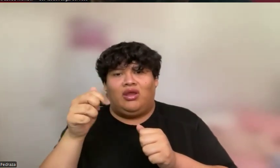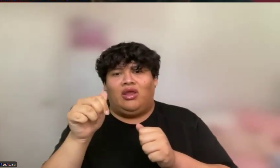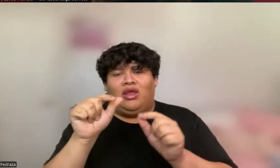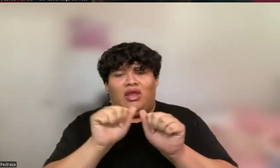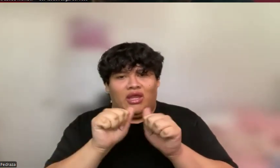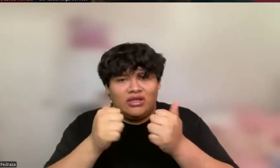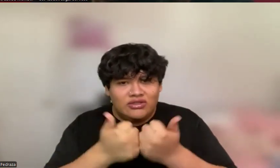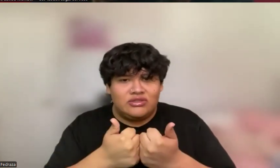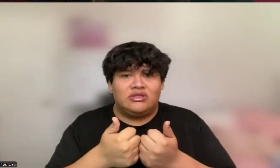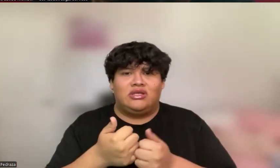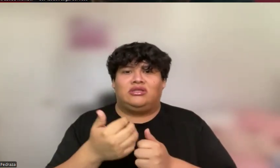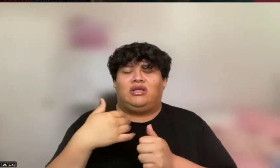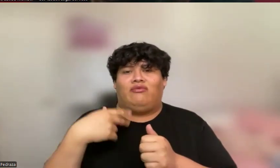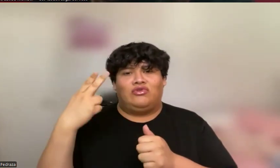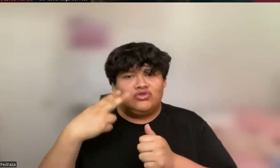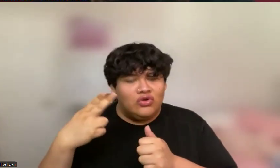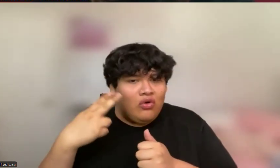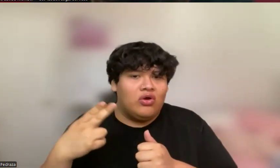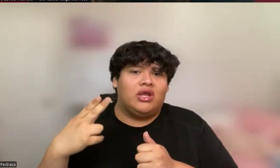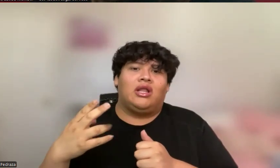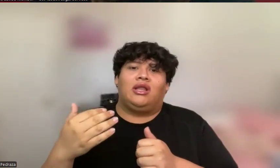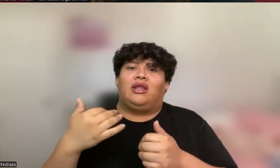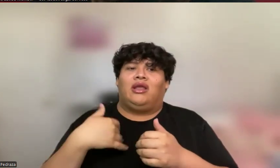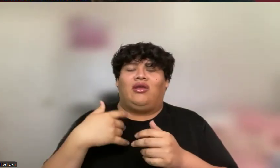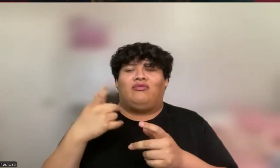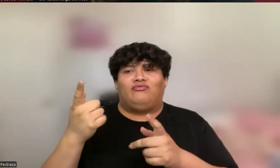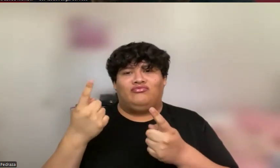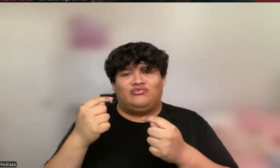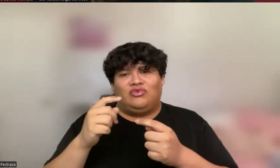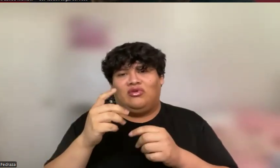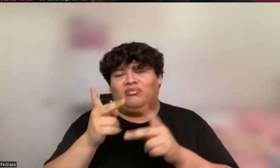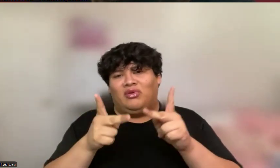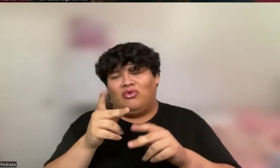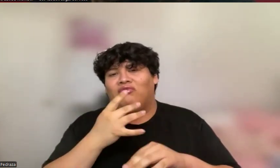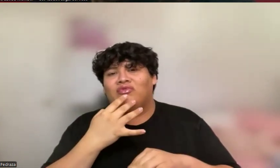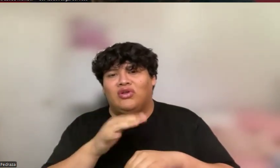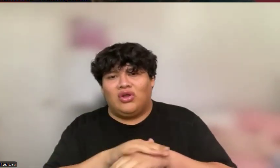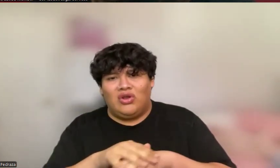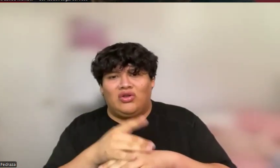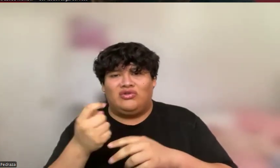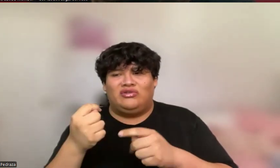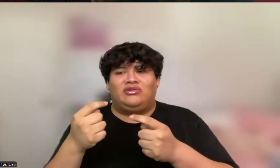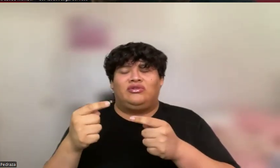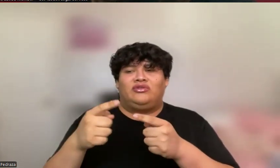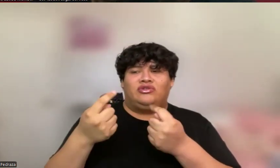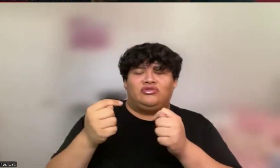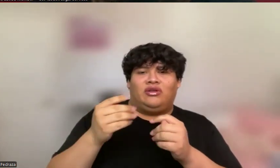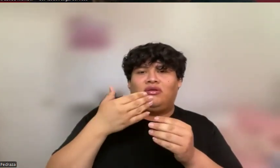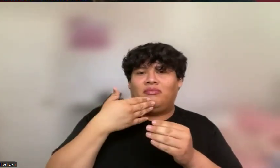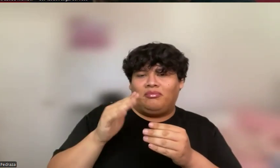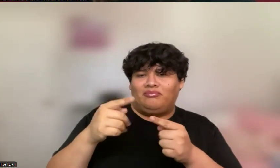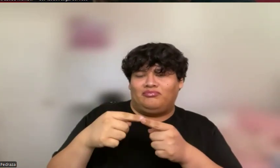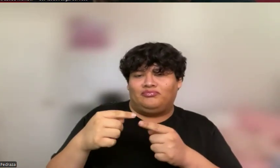have historically discriminated against people of color and marginalized groups. And there is